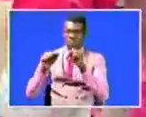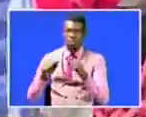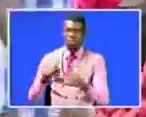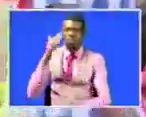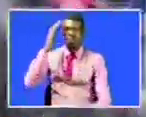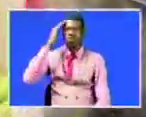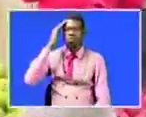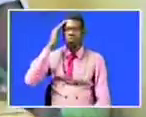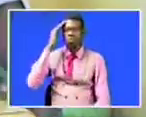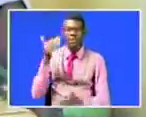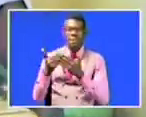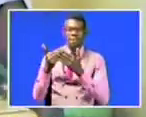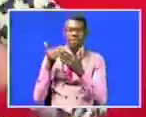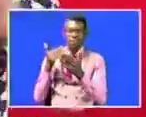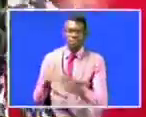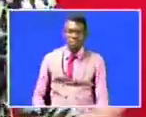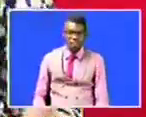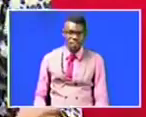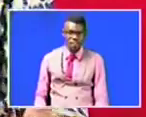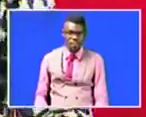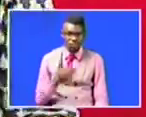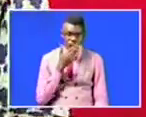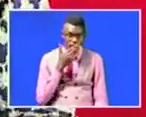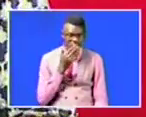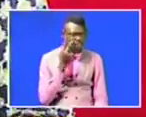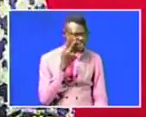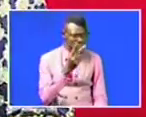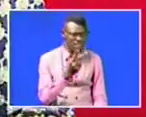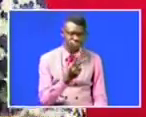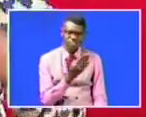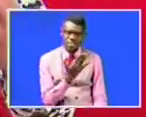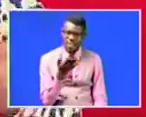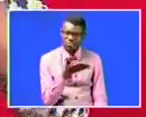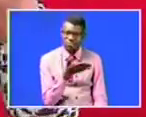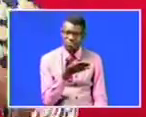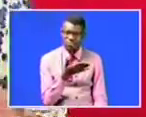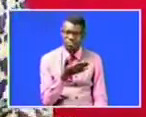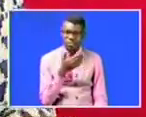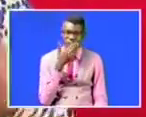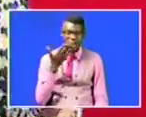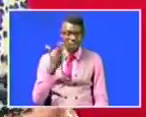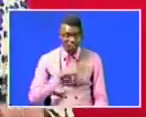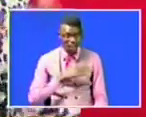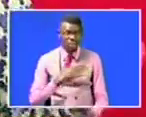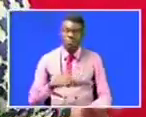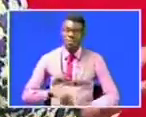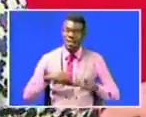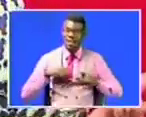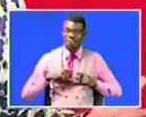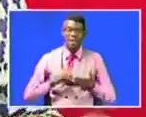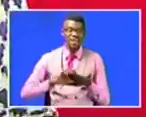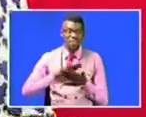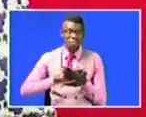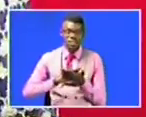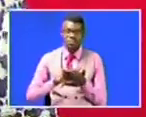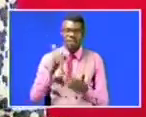earlier enough. We need to start looking into some of these things. And getting back to our basics, kwa sababu hii